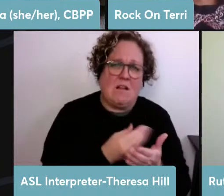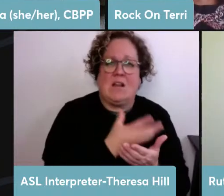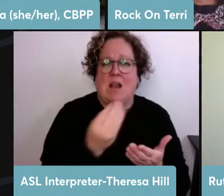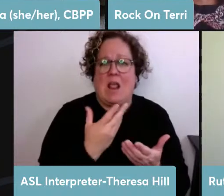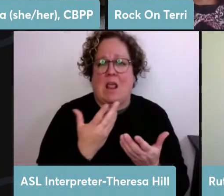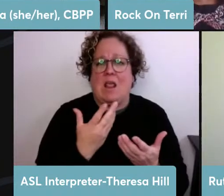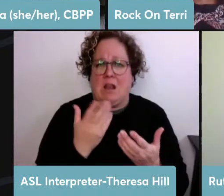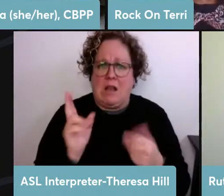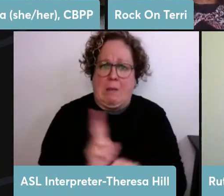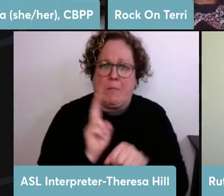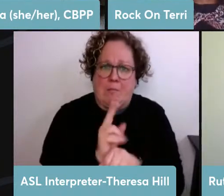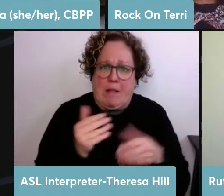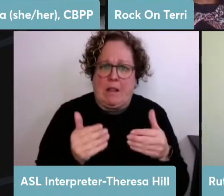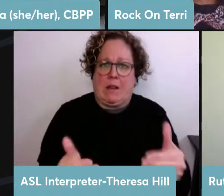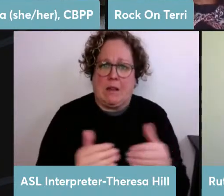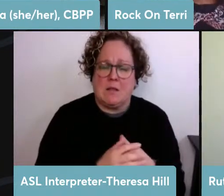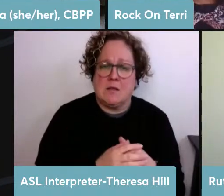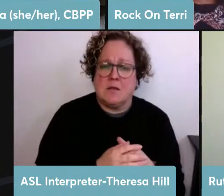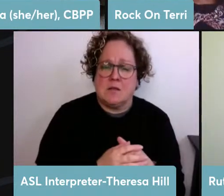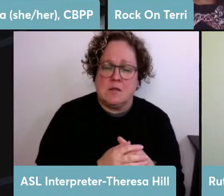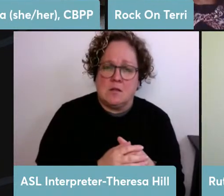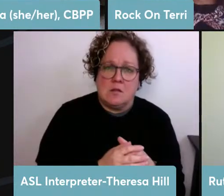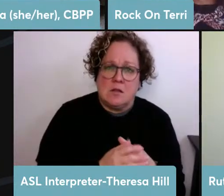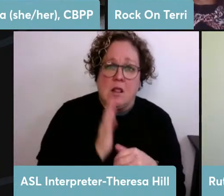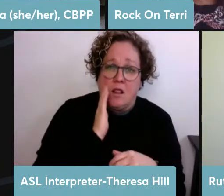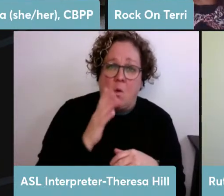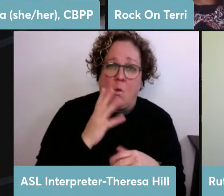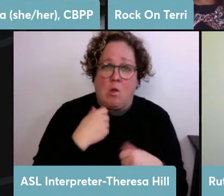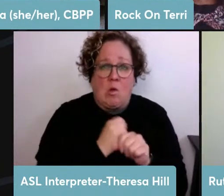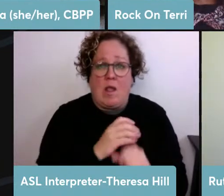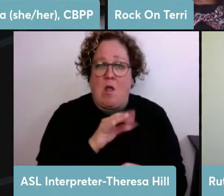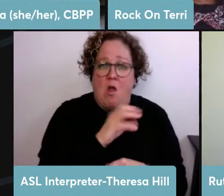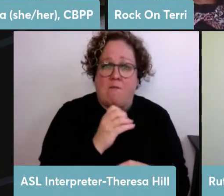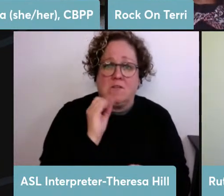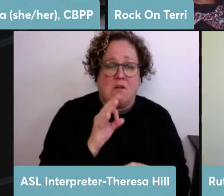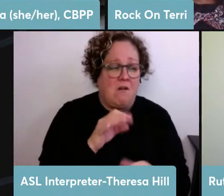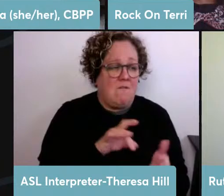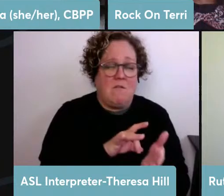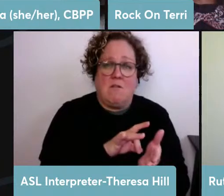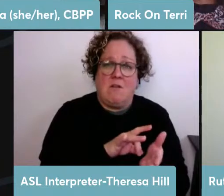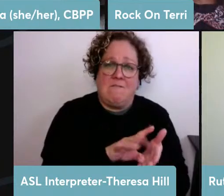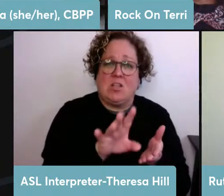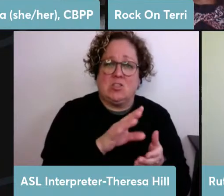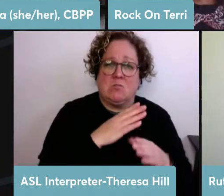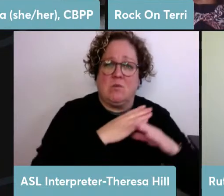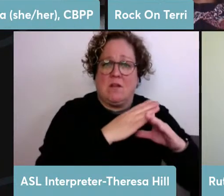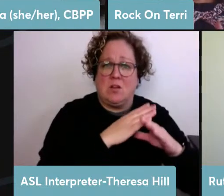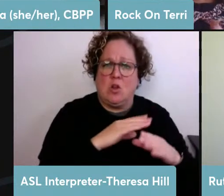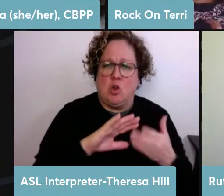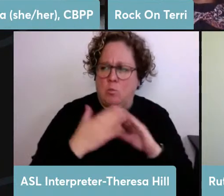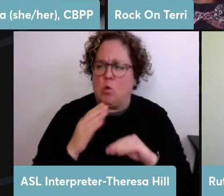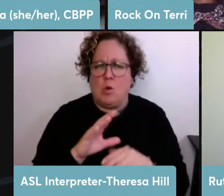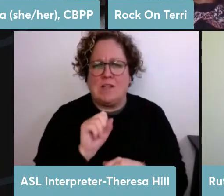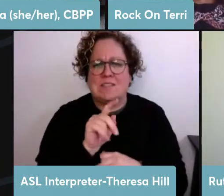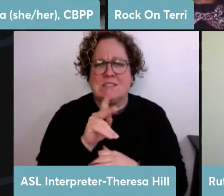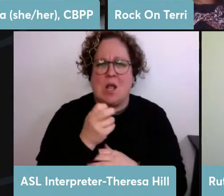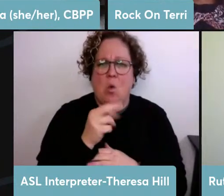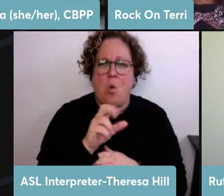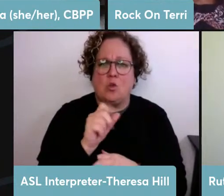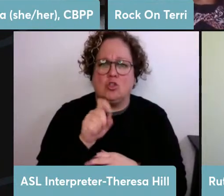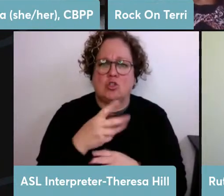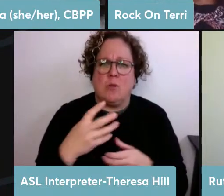But also, they're going to create an office of eviction prevention. Community stakeholders should be involved with how that office is set